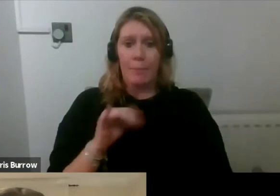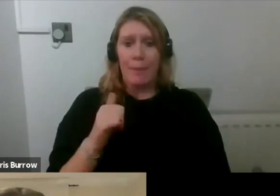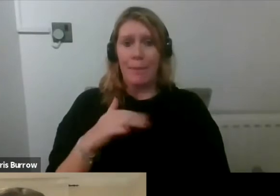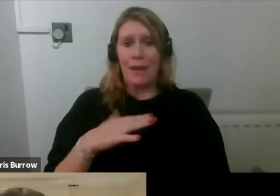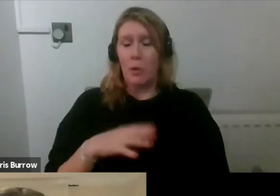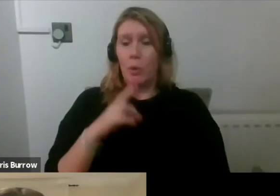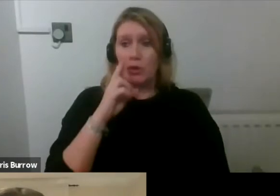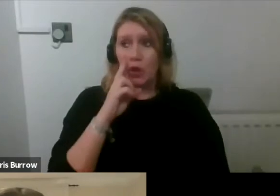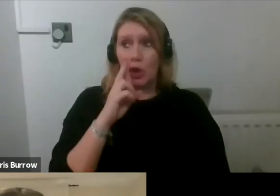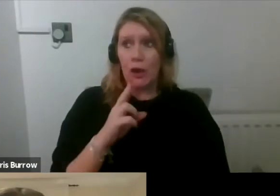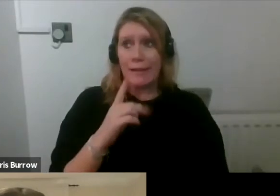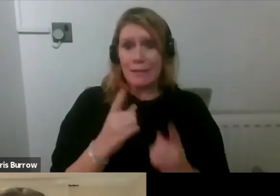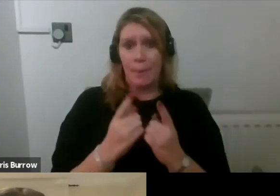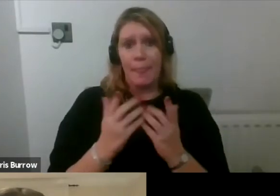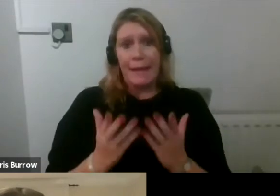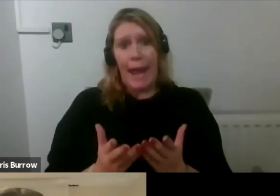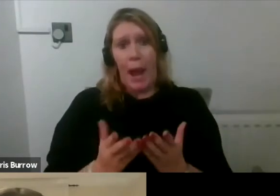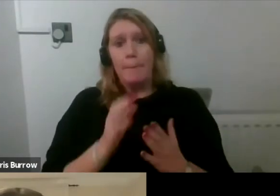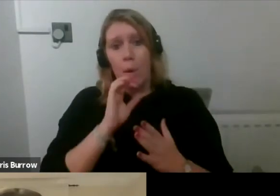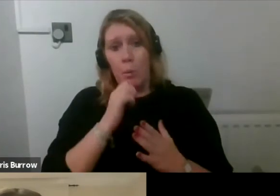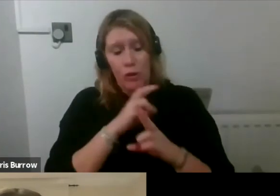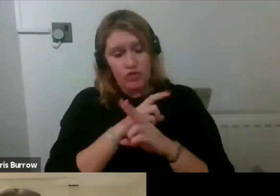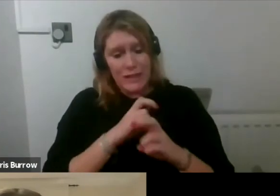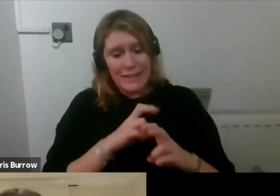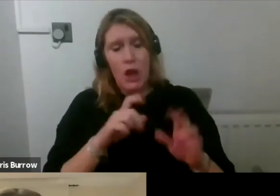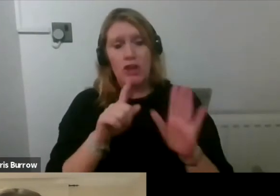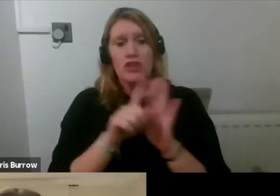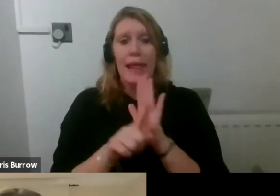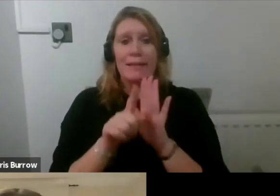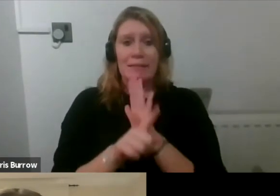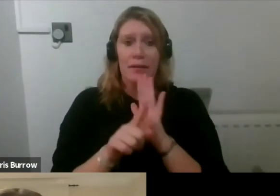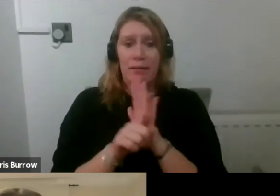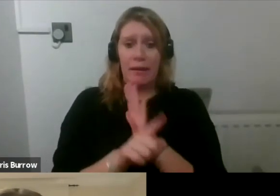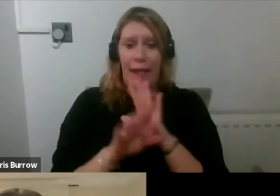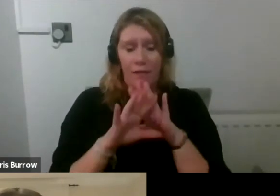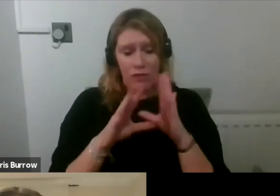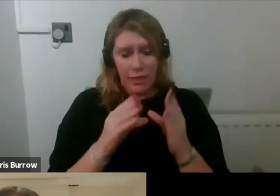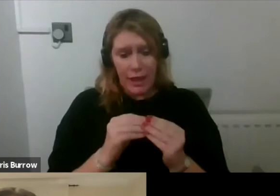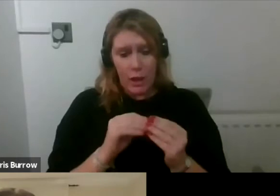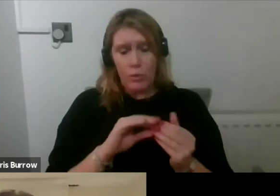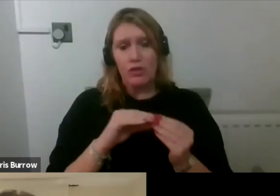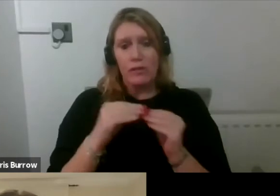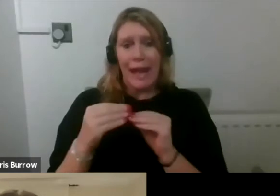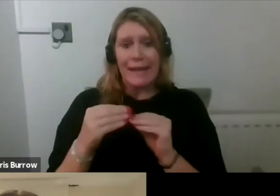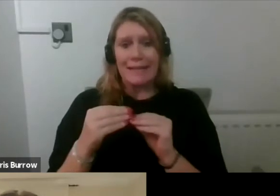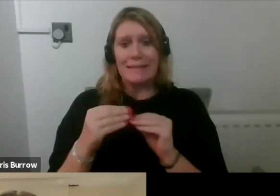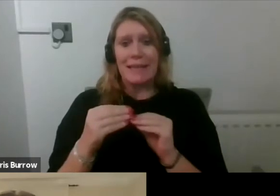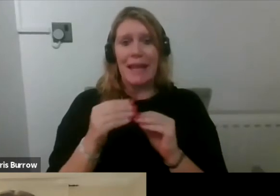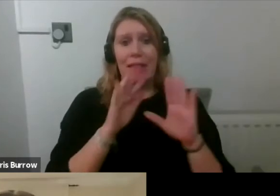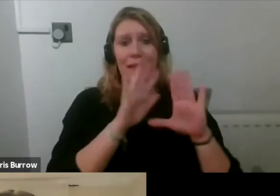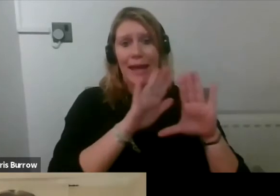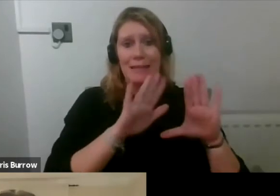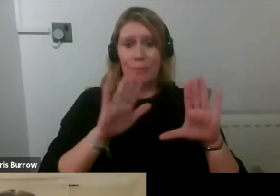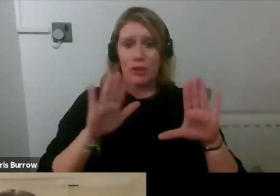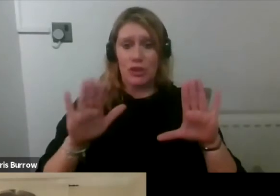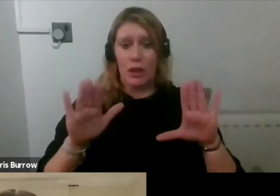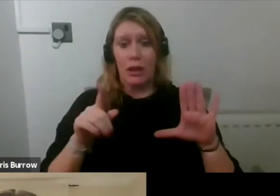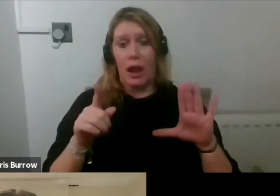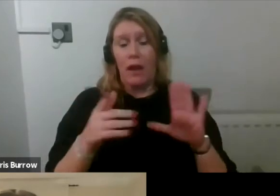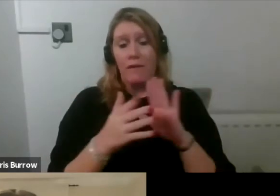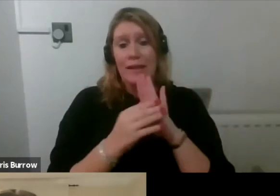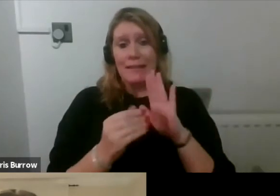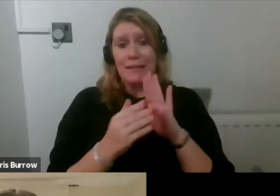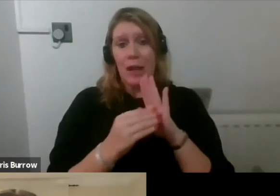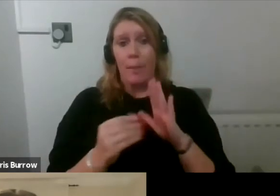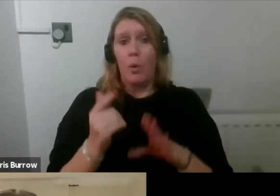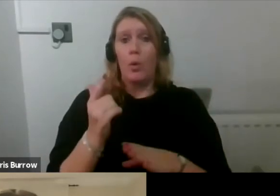but maybe they want to have a look at it later. And everything that we create in the exhibition as we go along, like these films, then